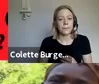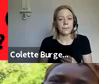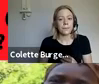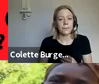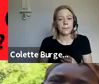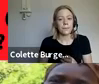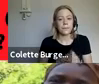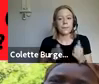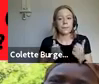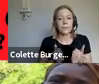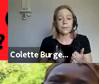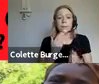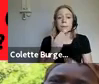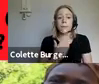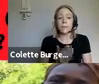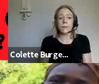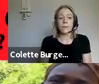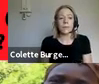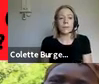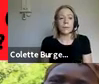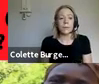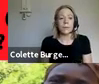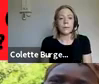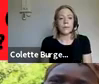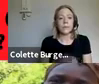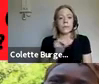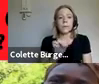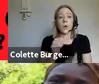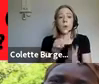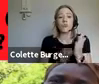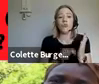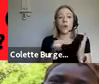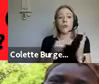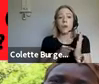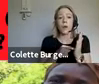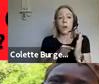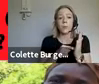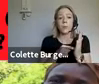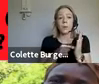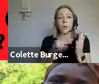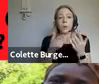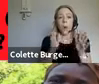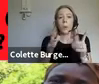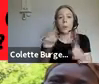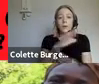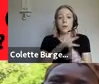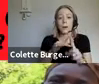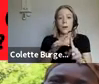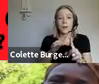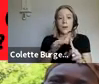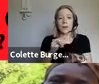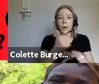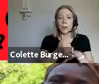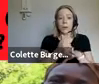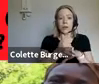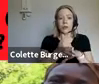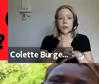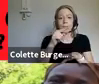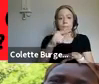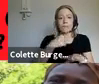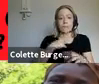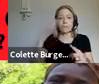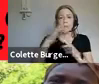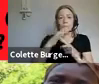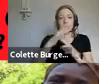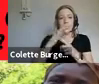Thank you. Early Childhood Program of the Open Society Foundation has a long experience in prioritizing and